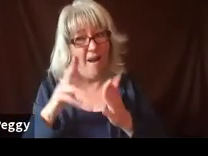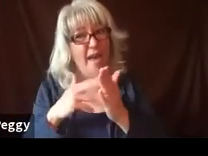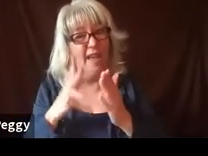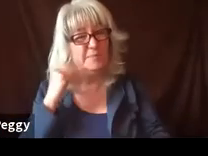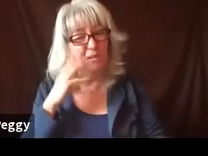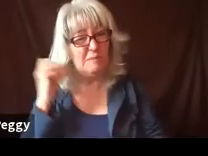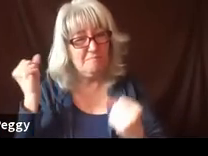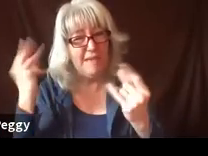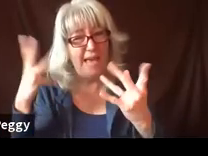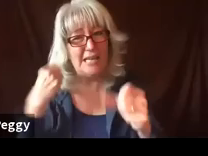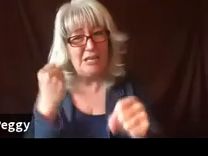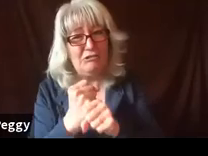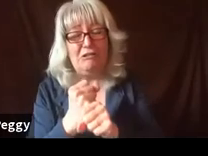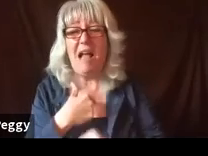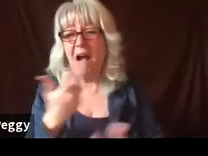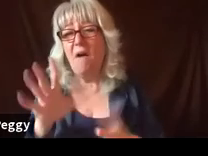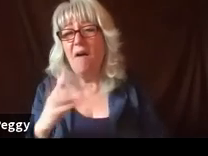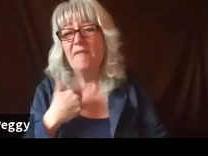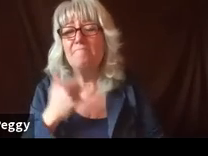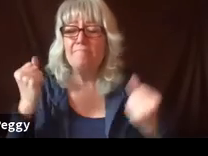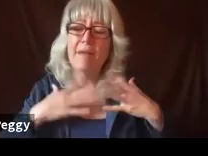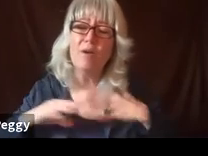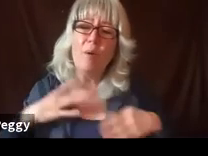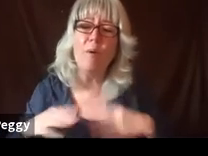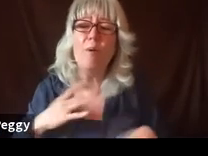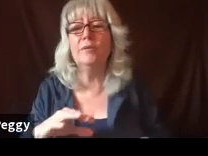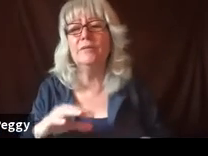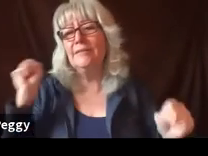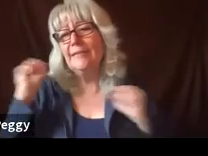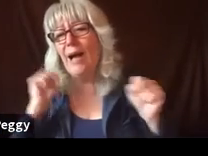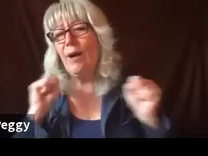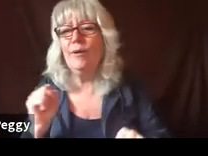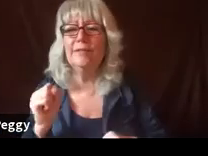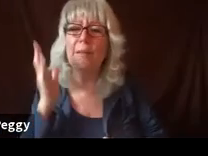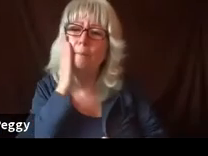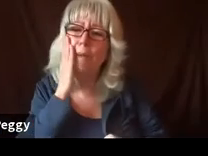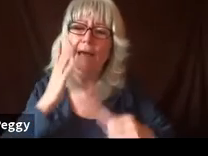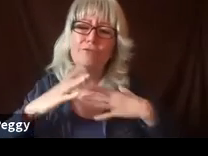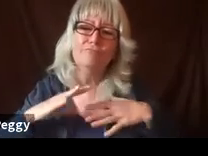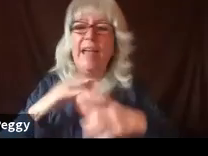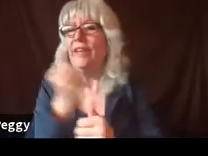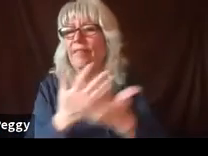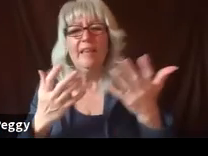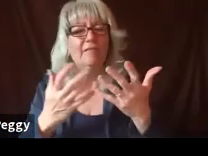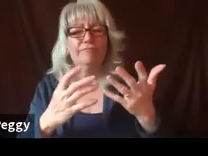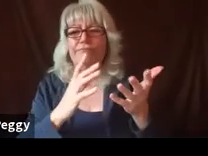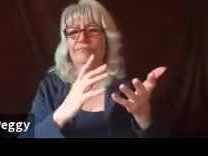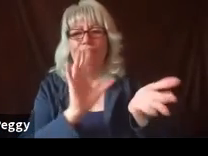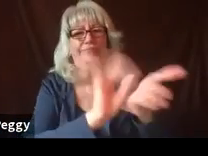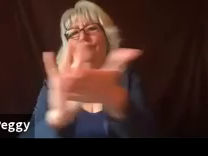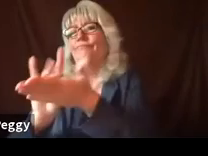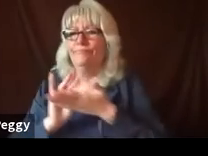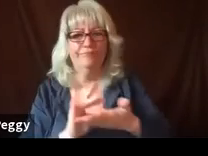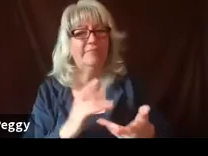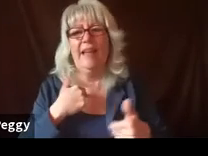I paint on all my quilts, towels, bedding. It gets paint. It gets everywhere. And I